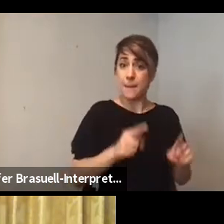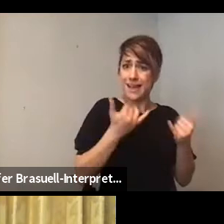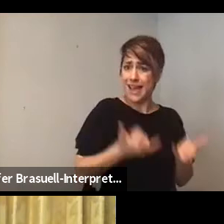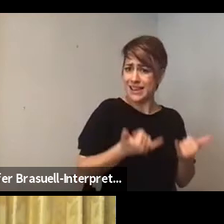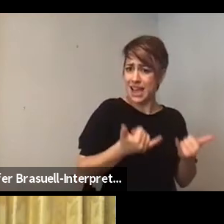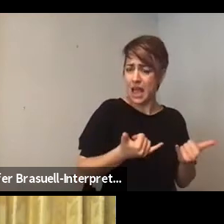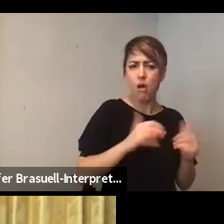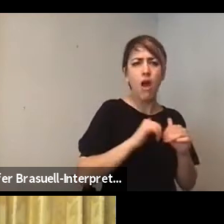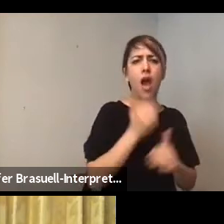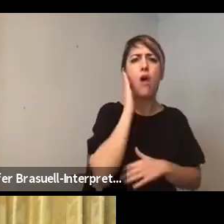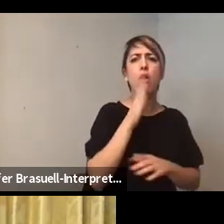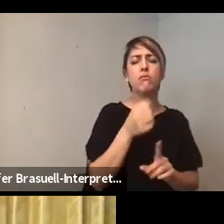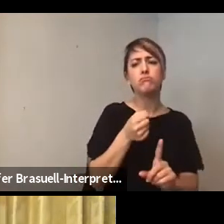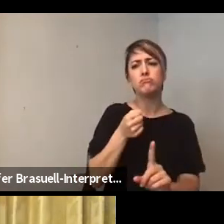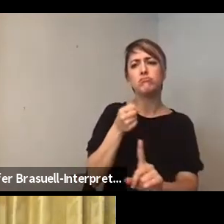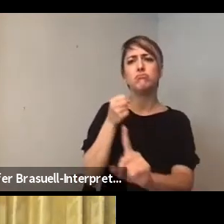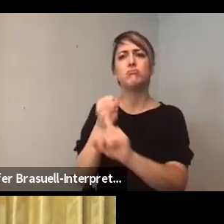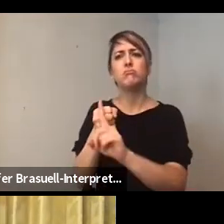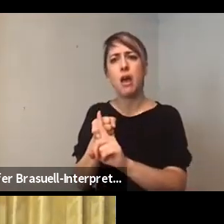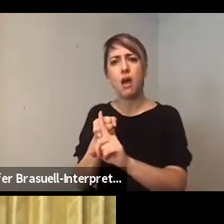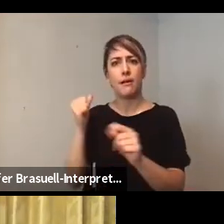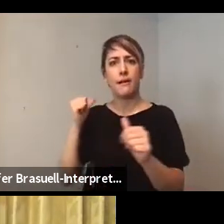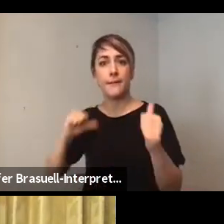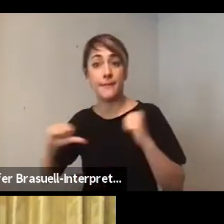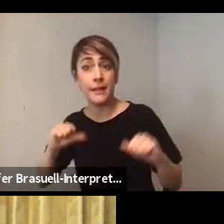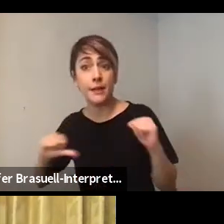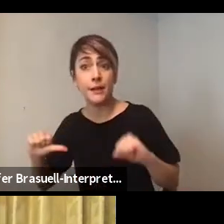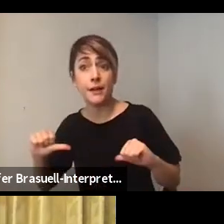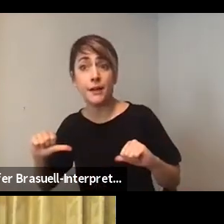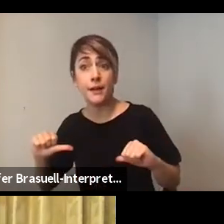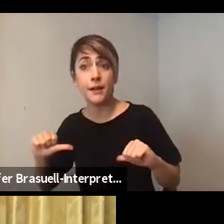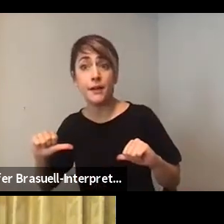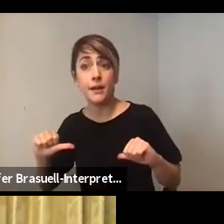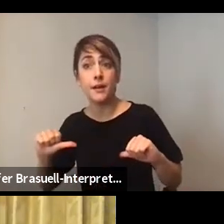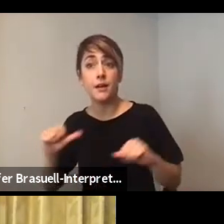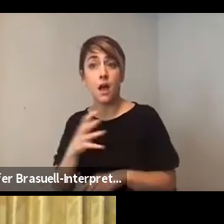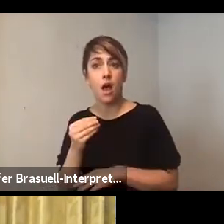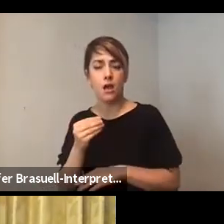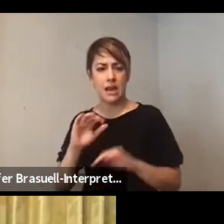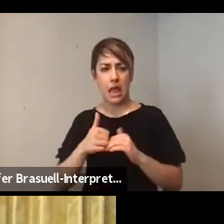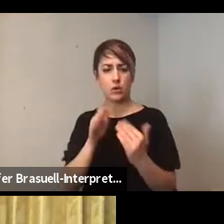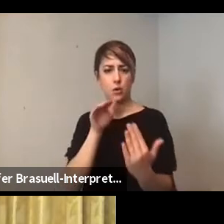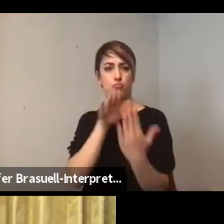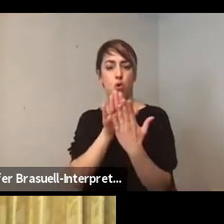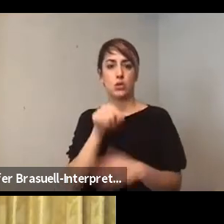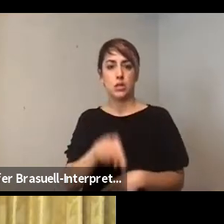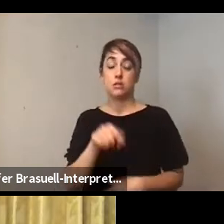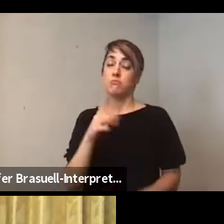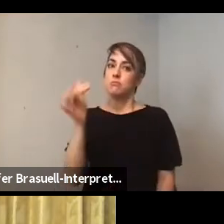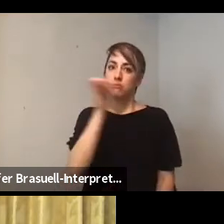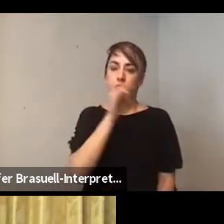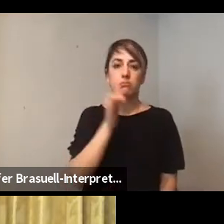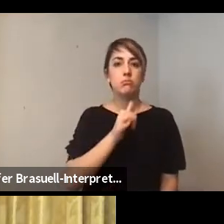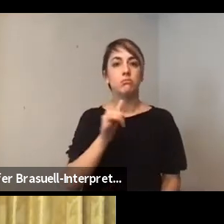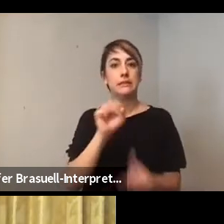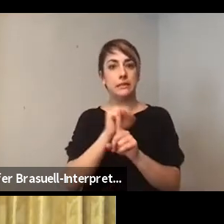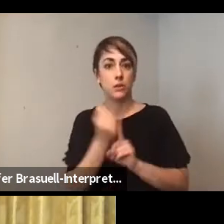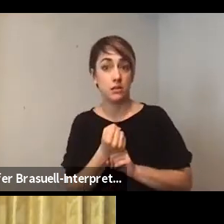we want to treat this this huge situation, because we all feel